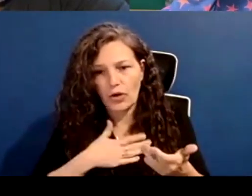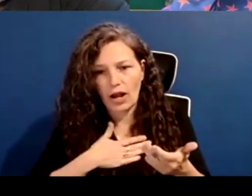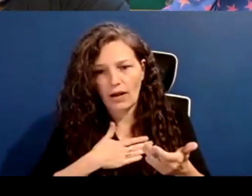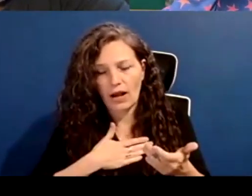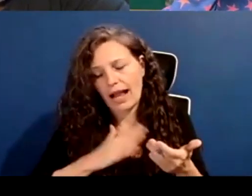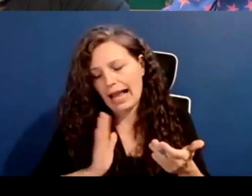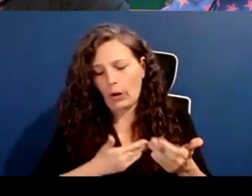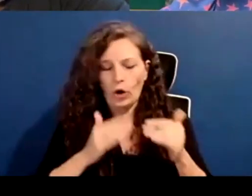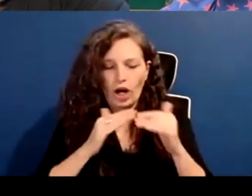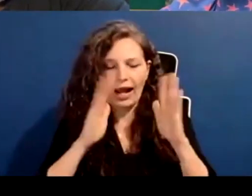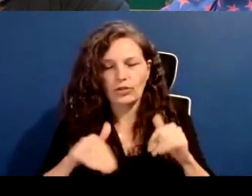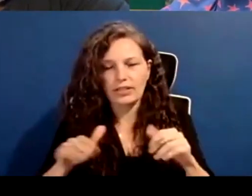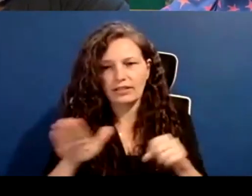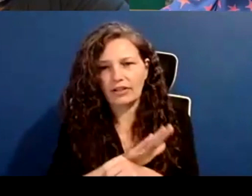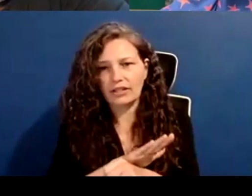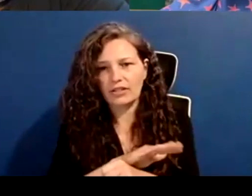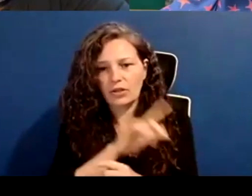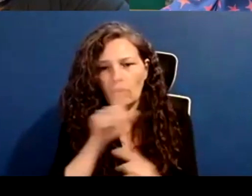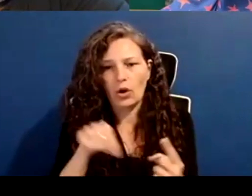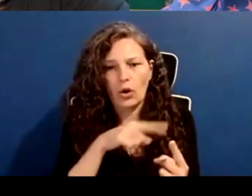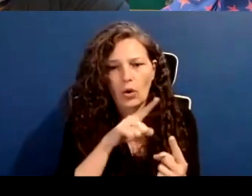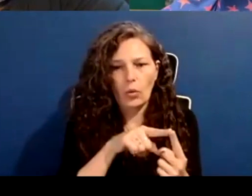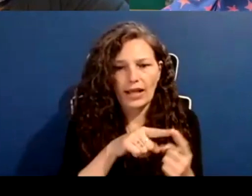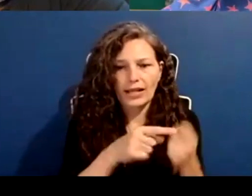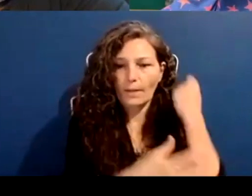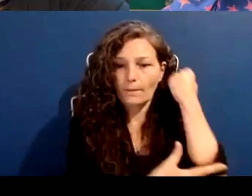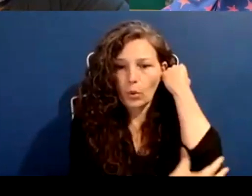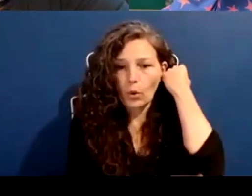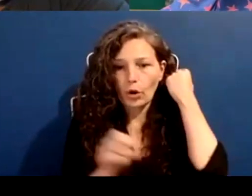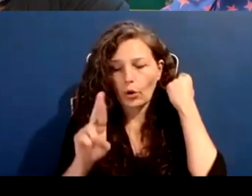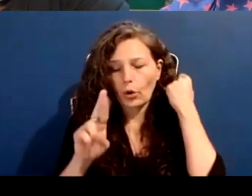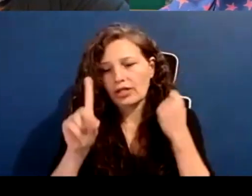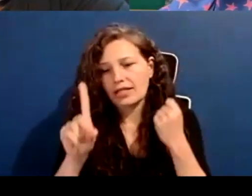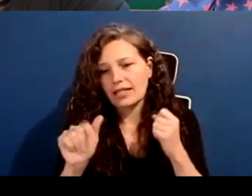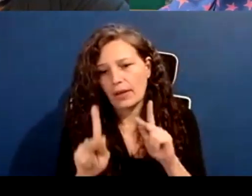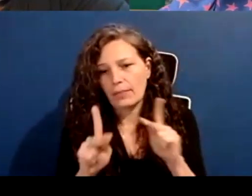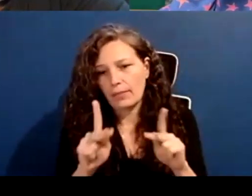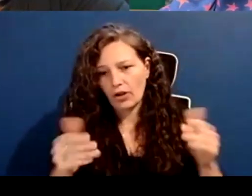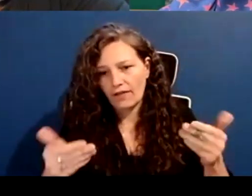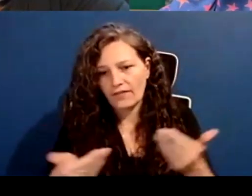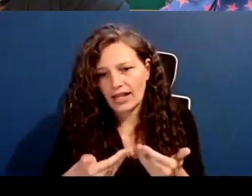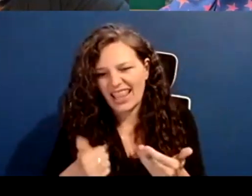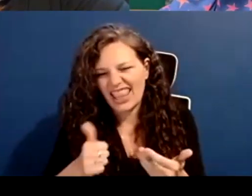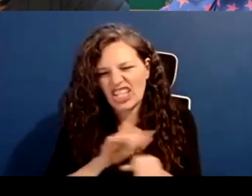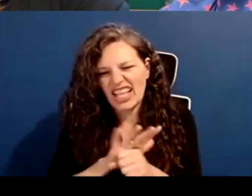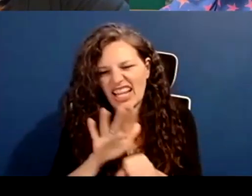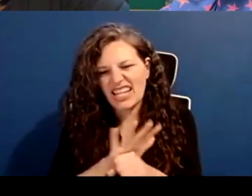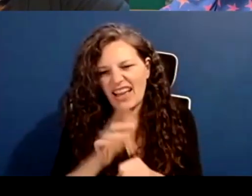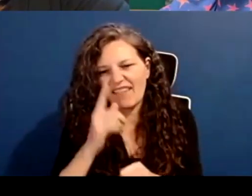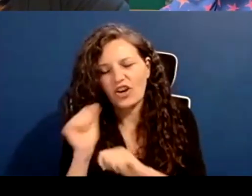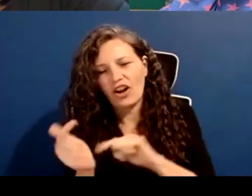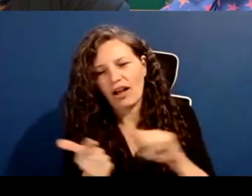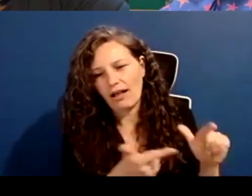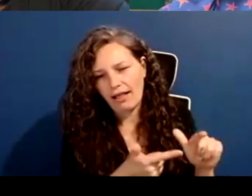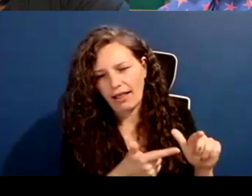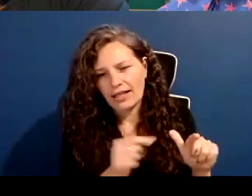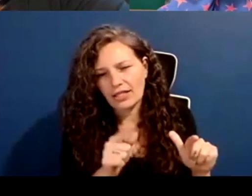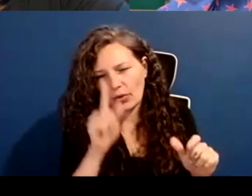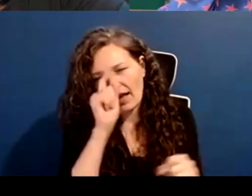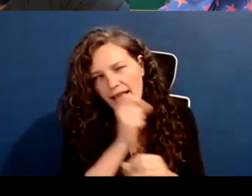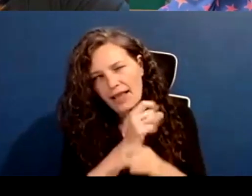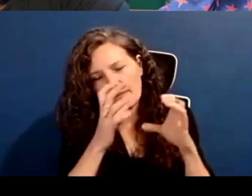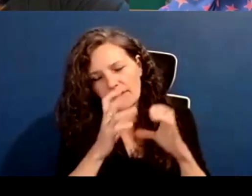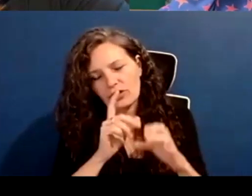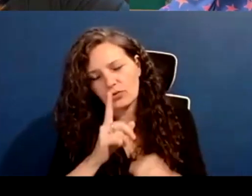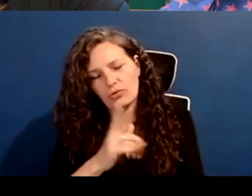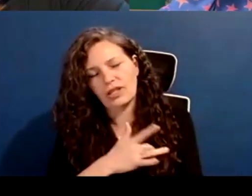poor folks are invited first, there's enough for everyone. And I think this image is so